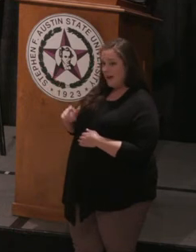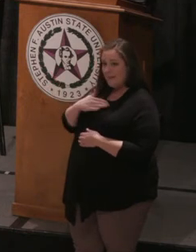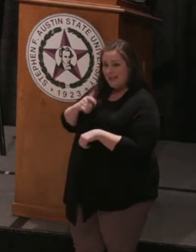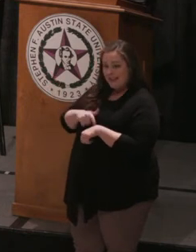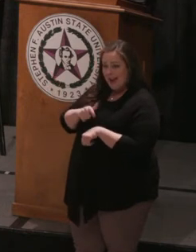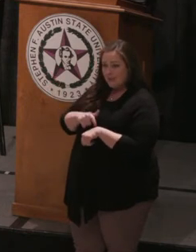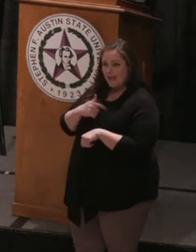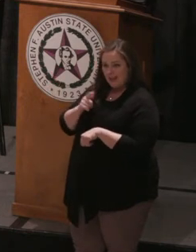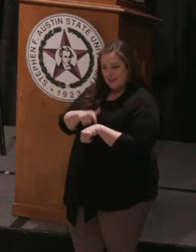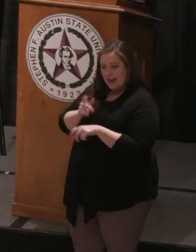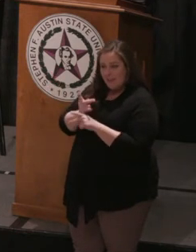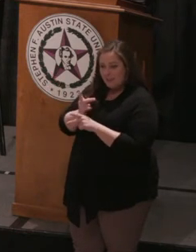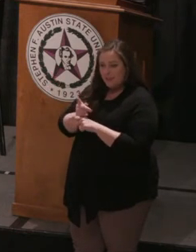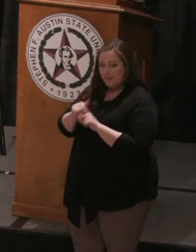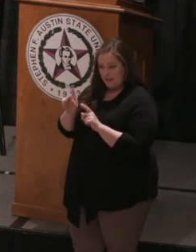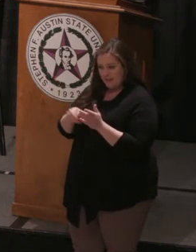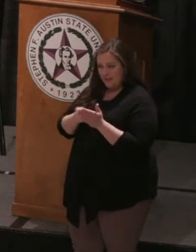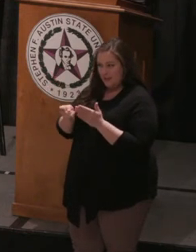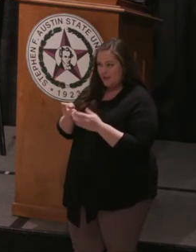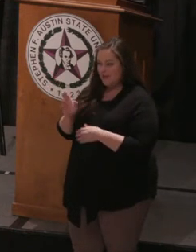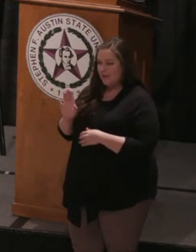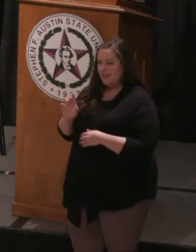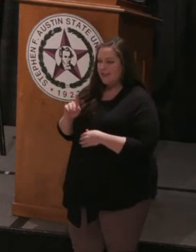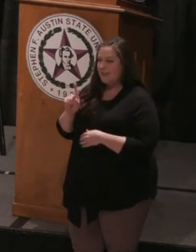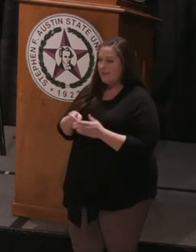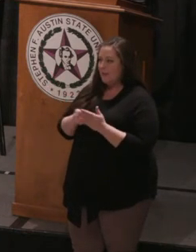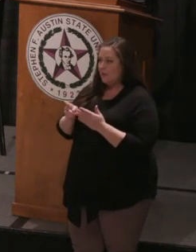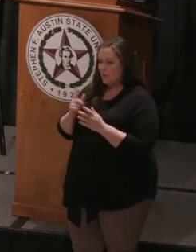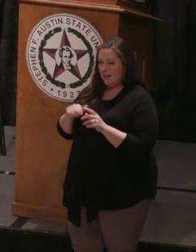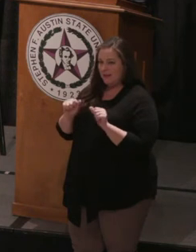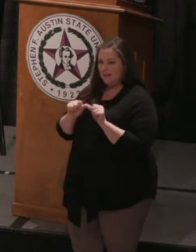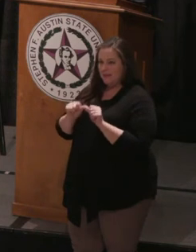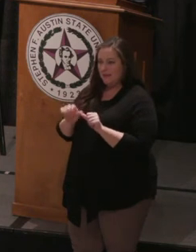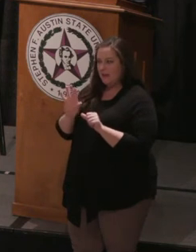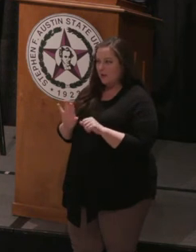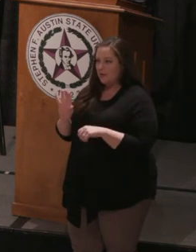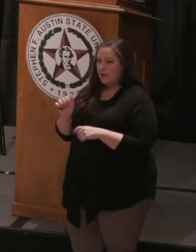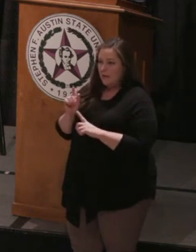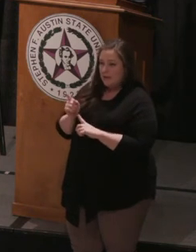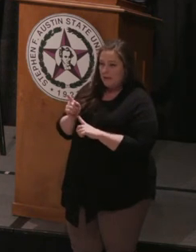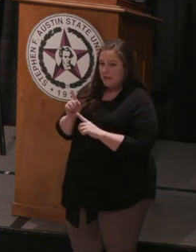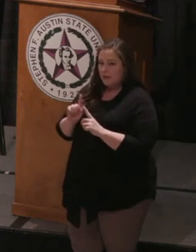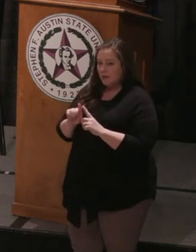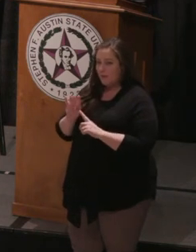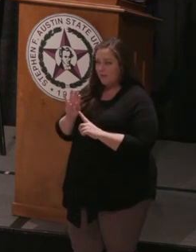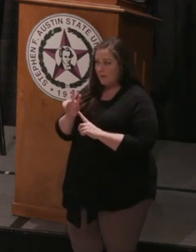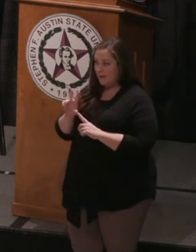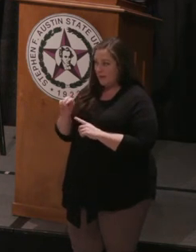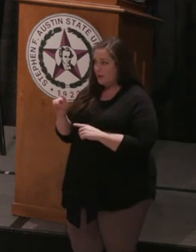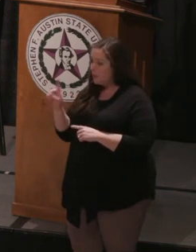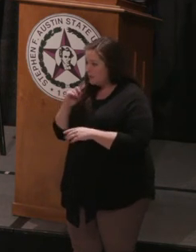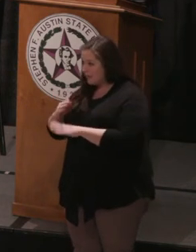wearing my timekeeping hat. I want to make sure it's. Why don't we go about another 10 minutes to 4:30? Is that offending anybody out